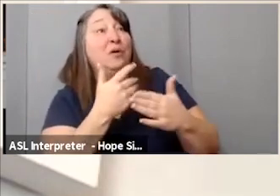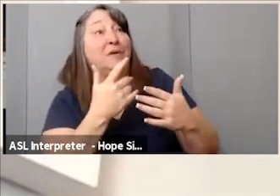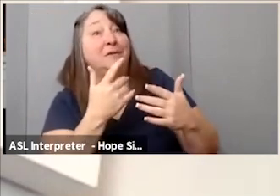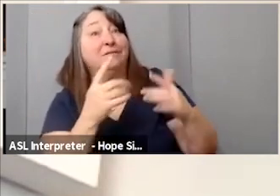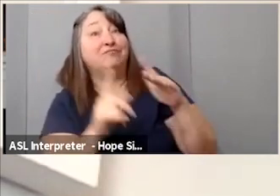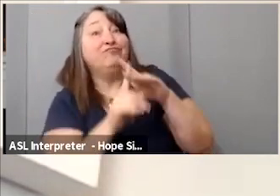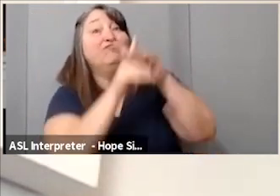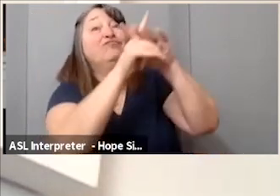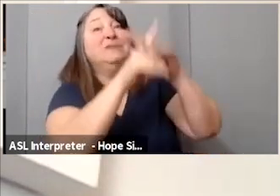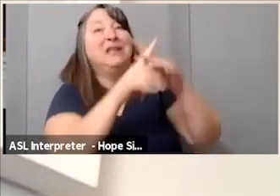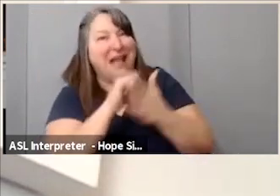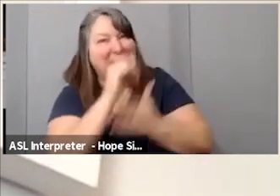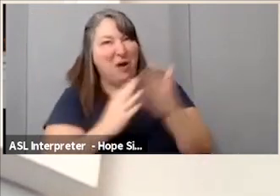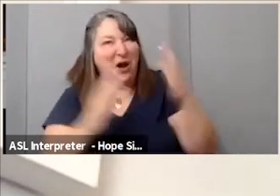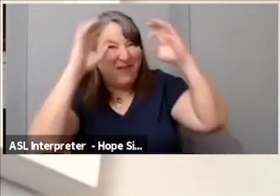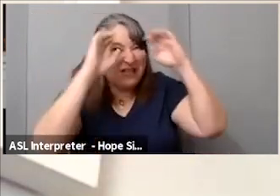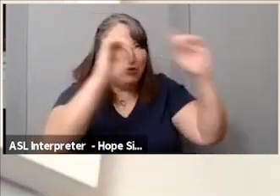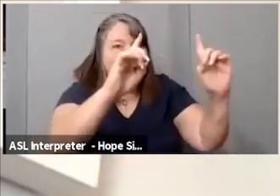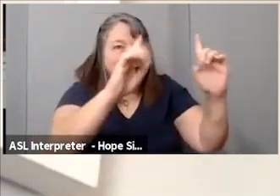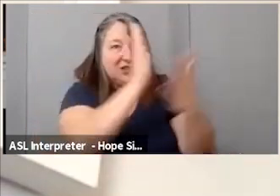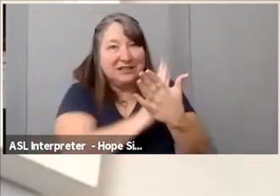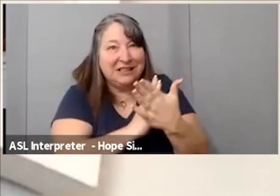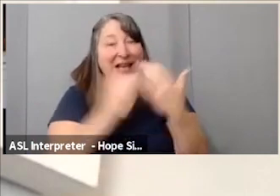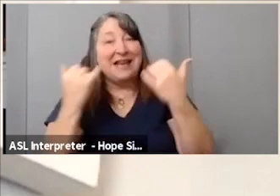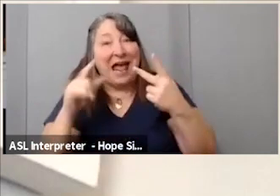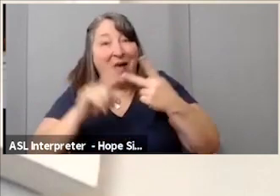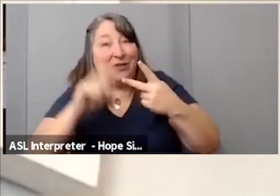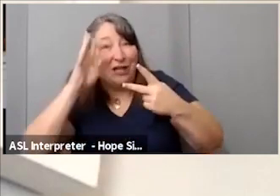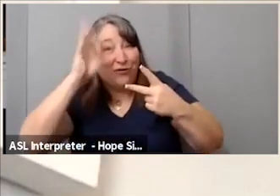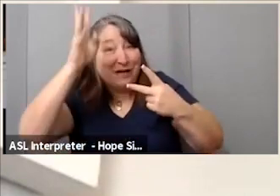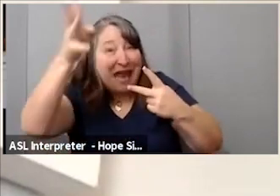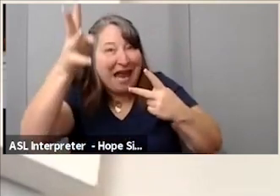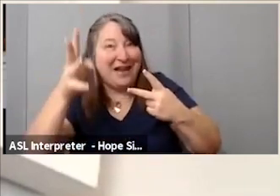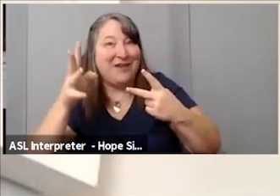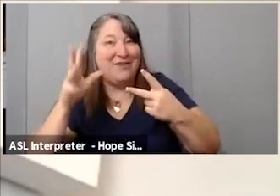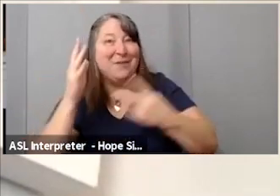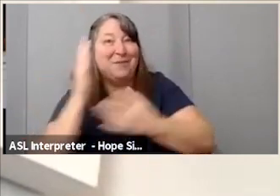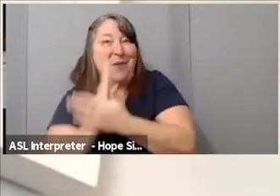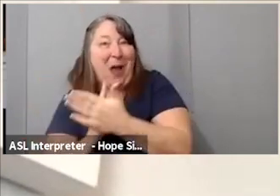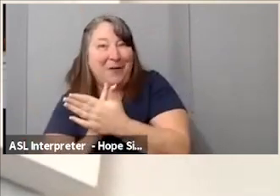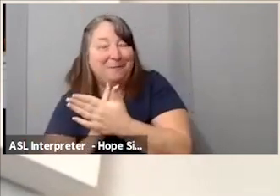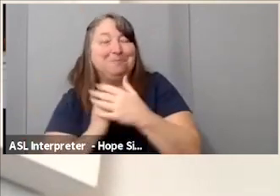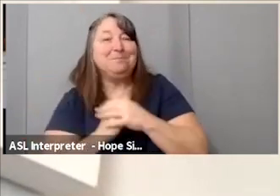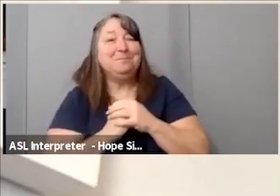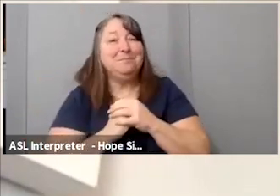of the education. And then when on the creative side of the education, it really is talking